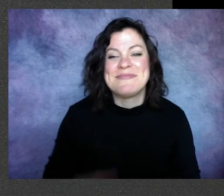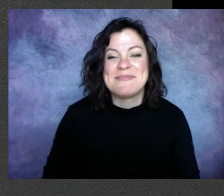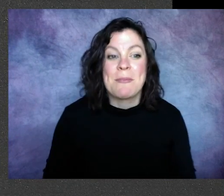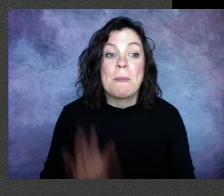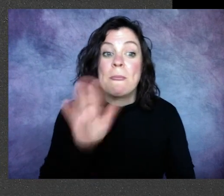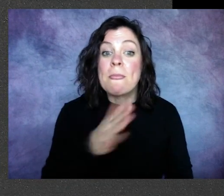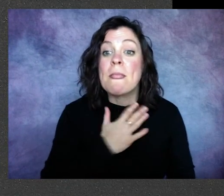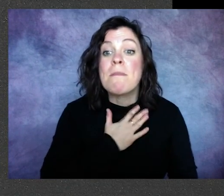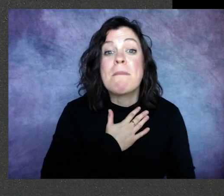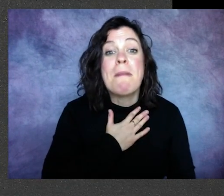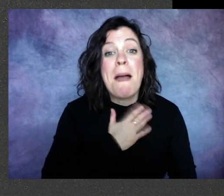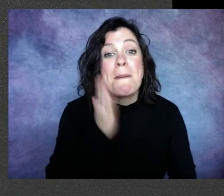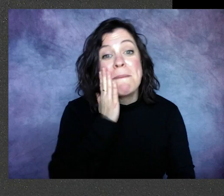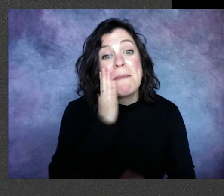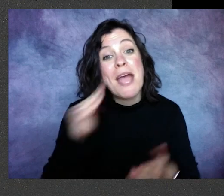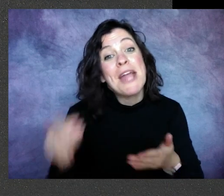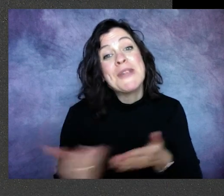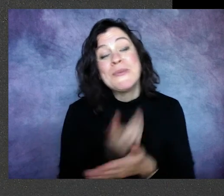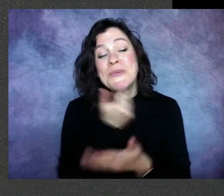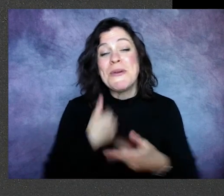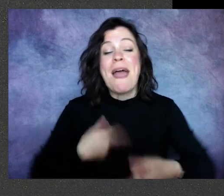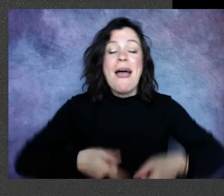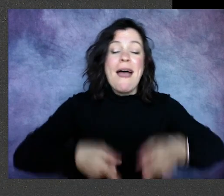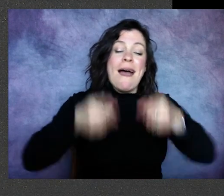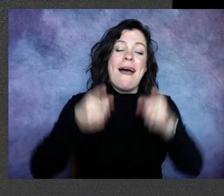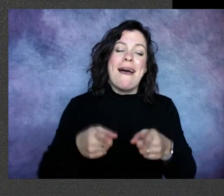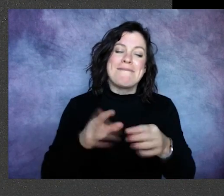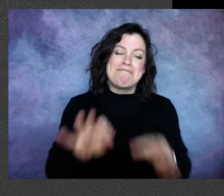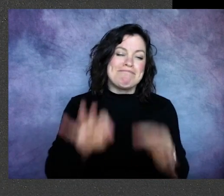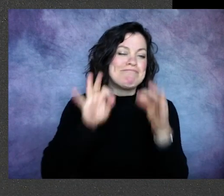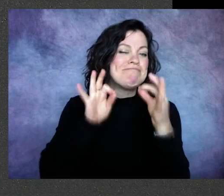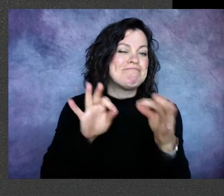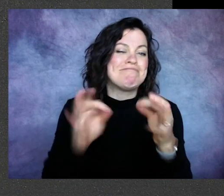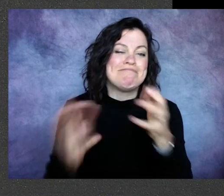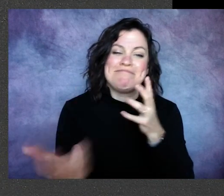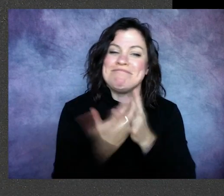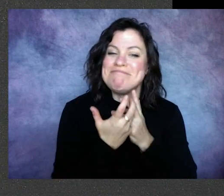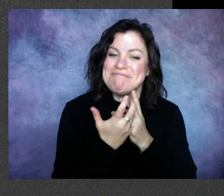I am just right for my bed.